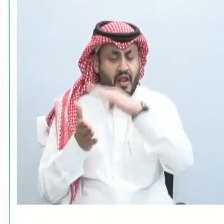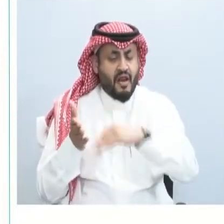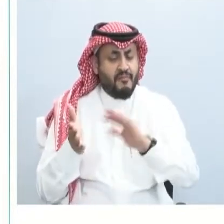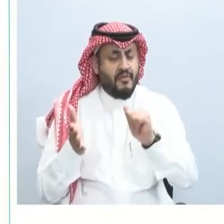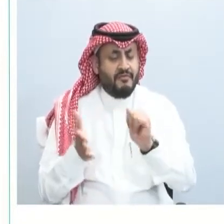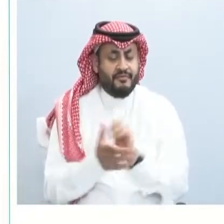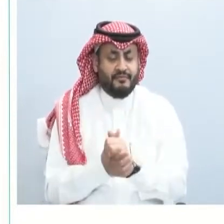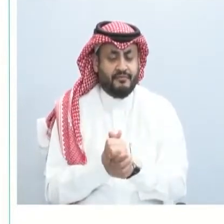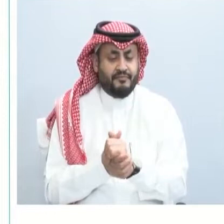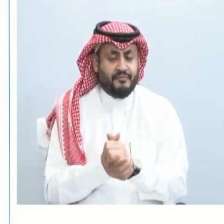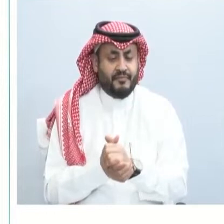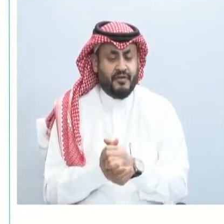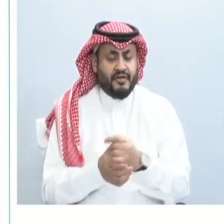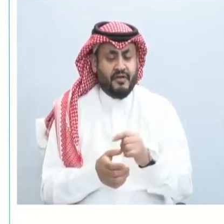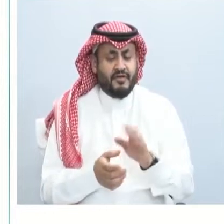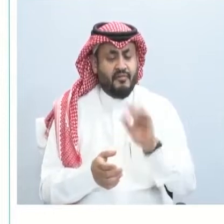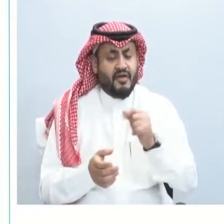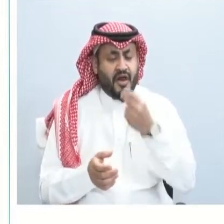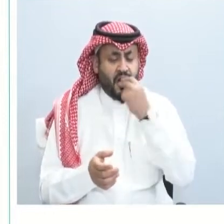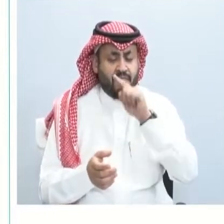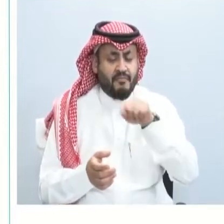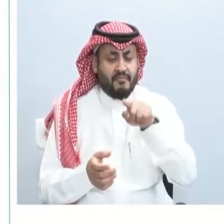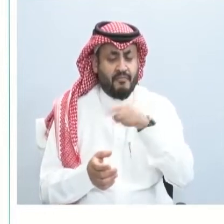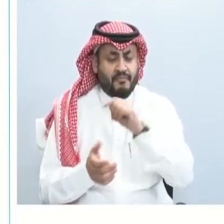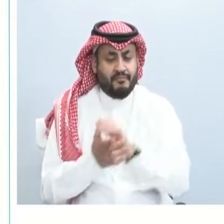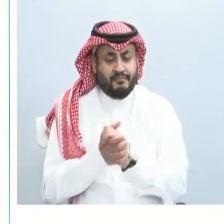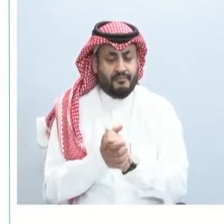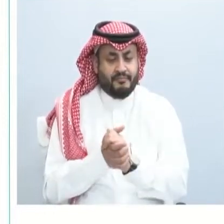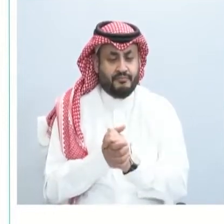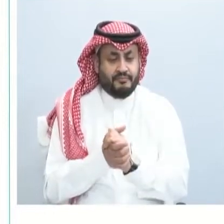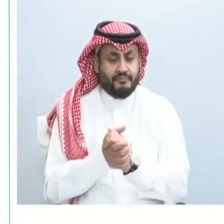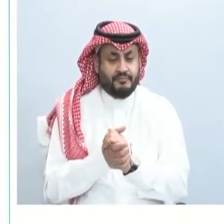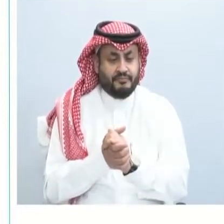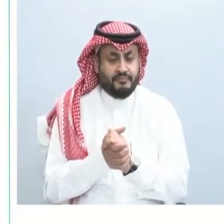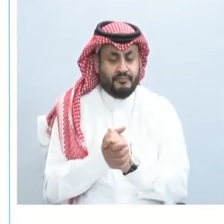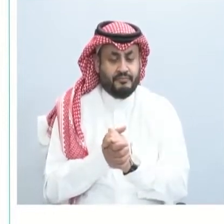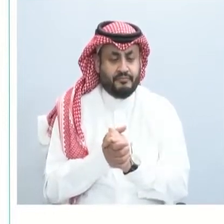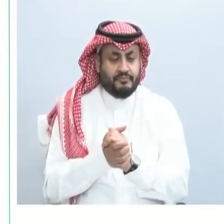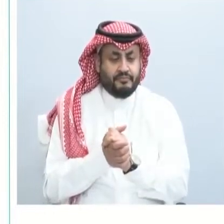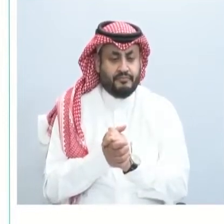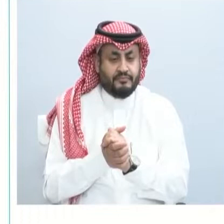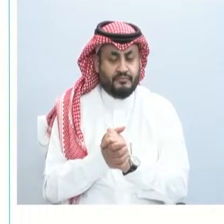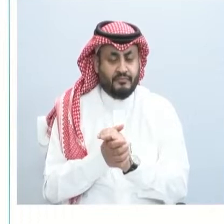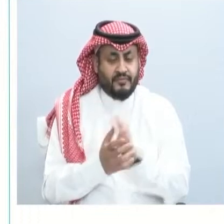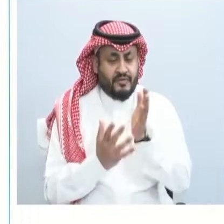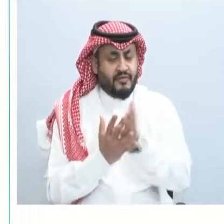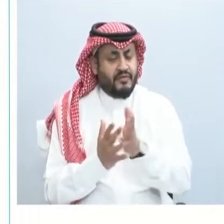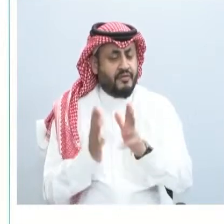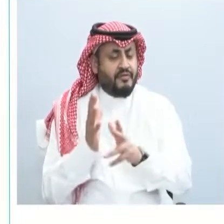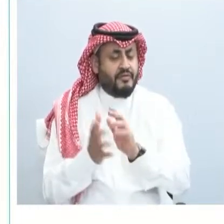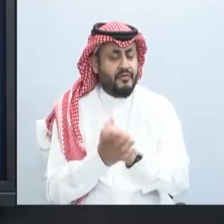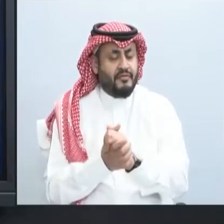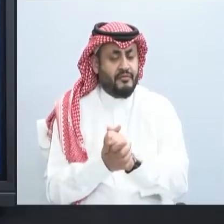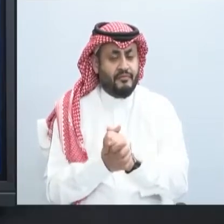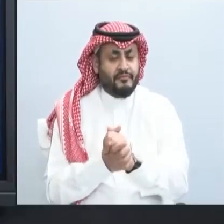bare, and so he had nothing to eat. So from this part, I ask you